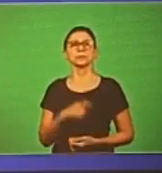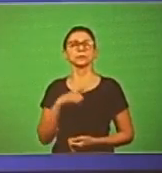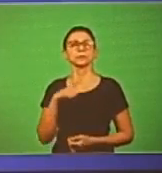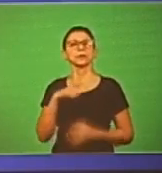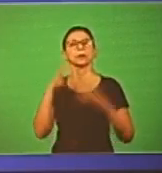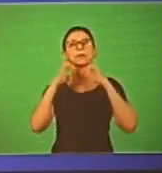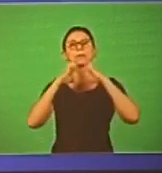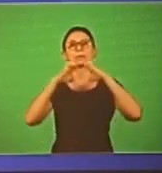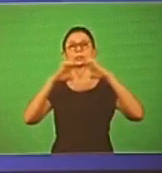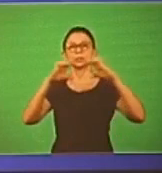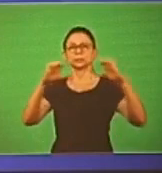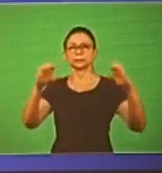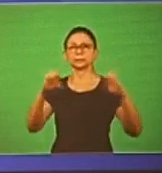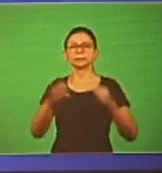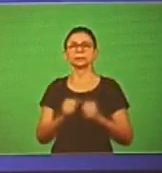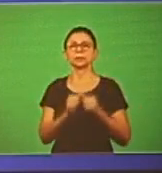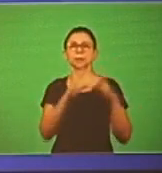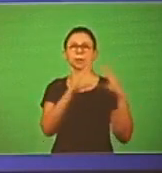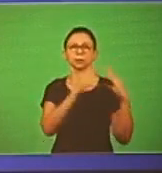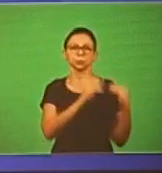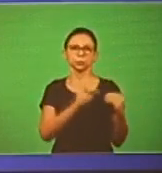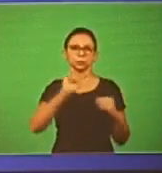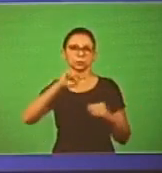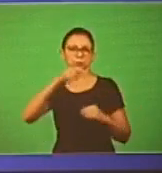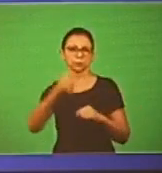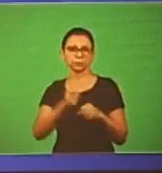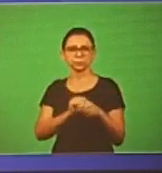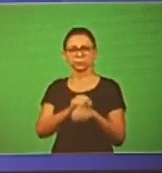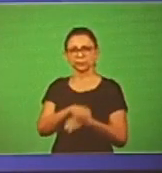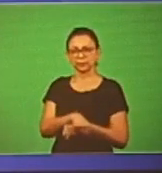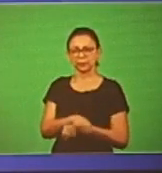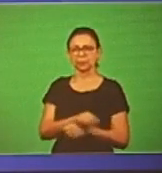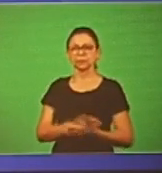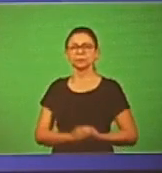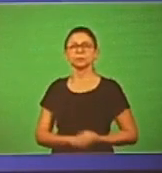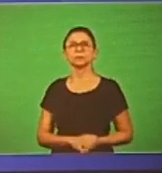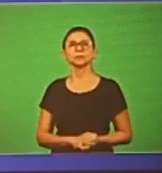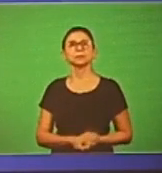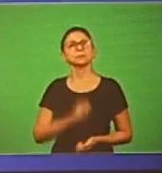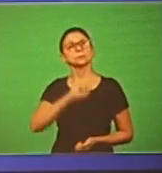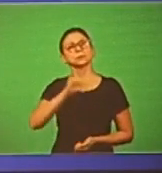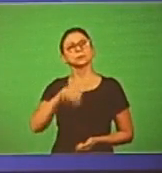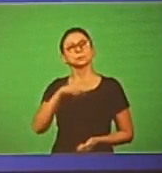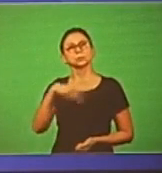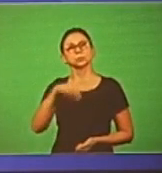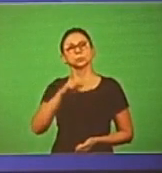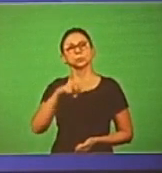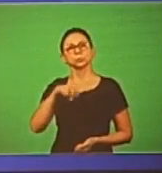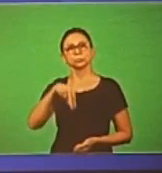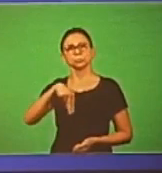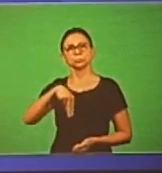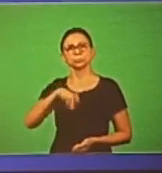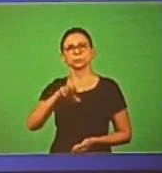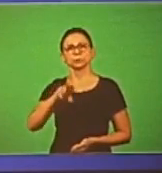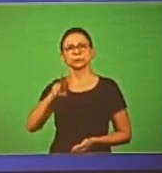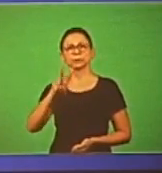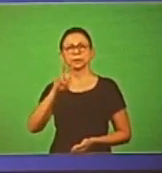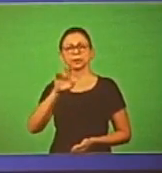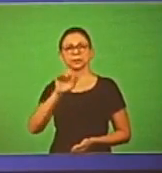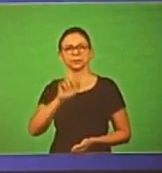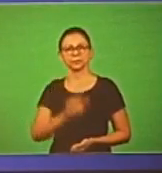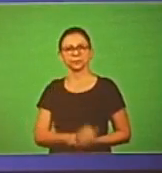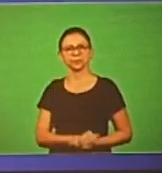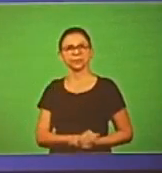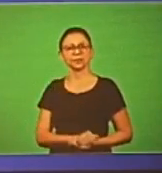great evangelization that was made at night after the seminar. The city of João Neiva in the state of Espírito